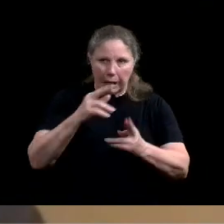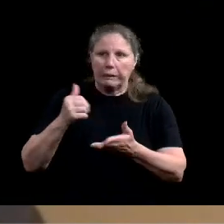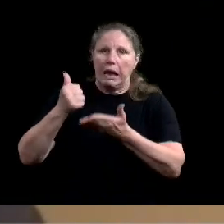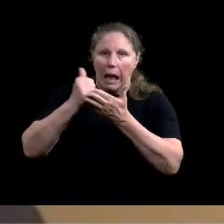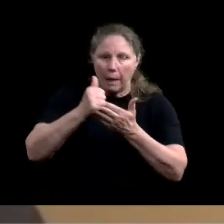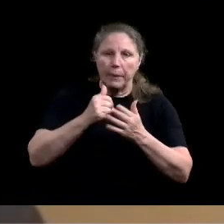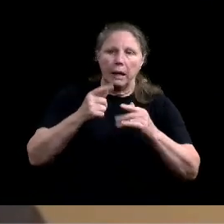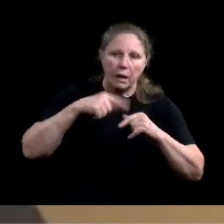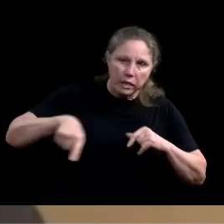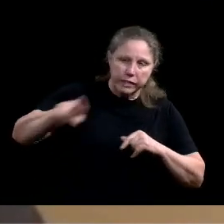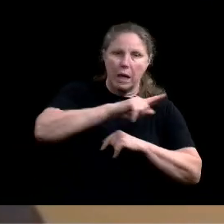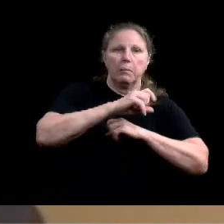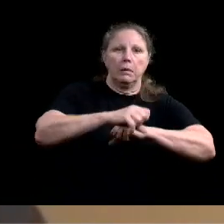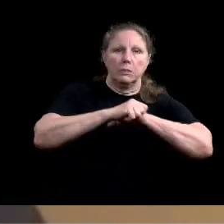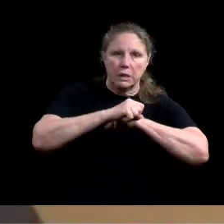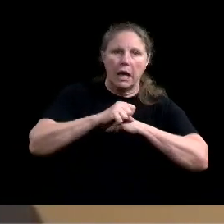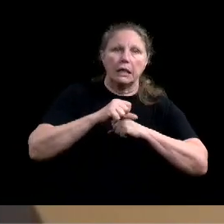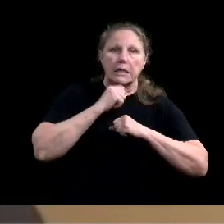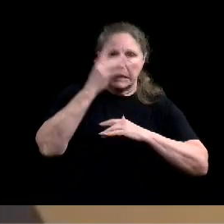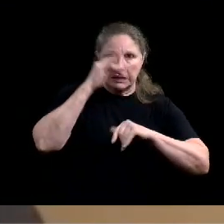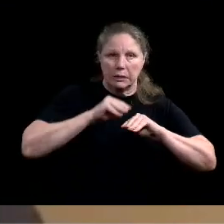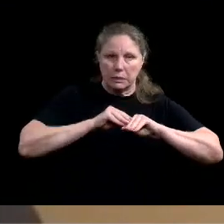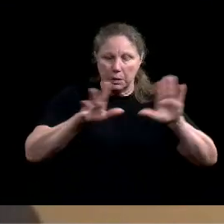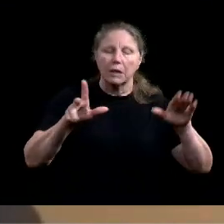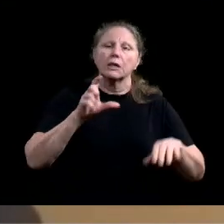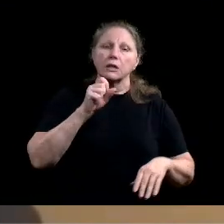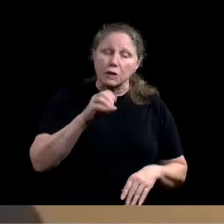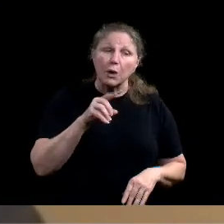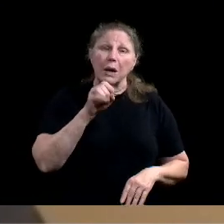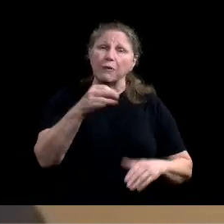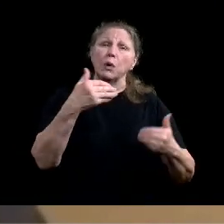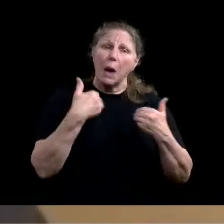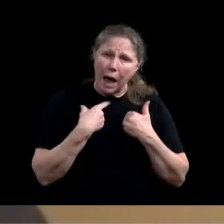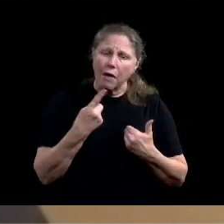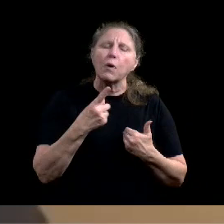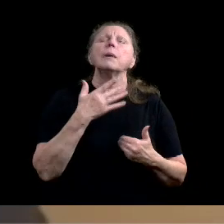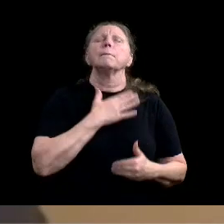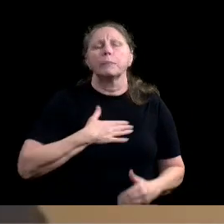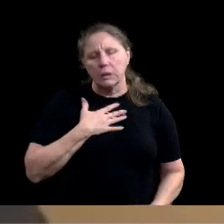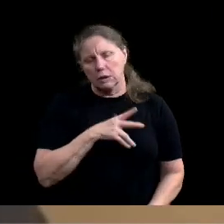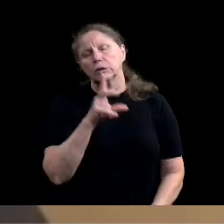every chance you have when you go into a crowded place.